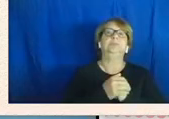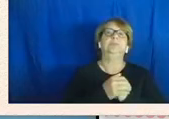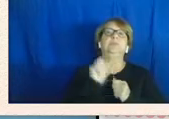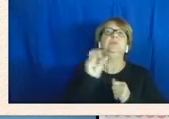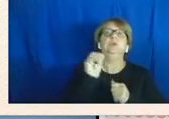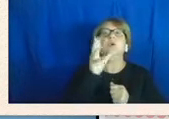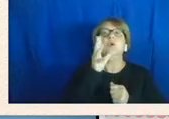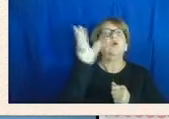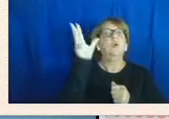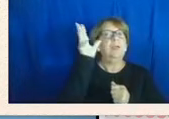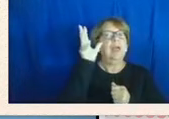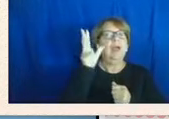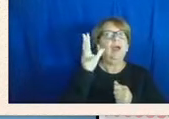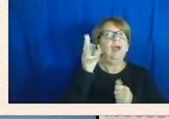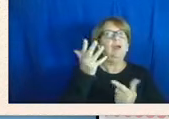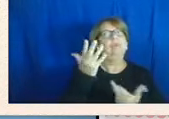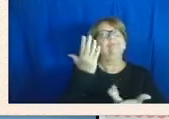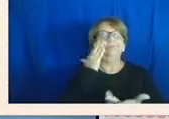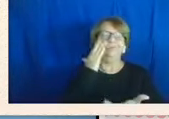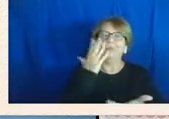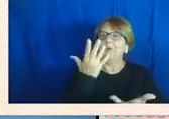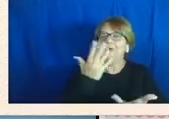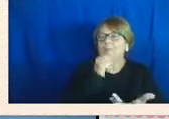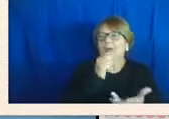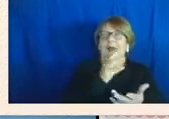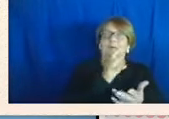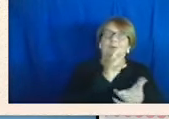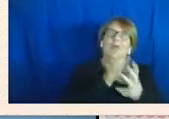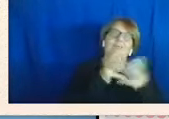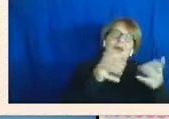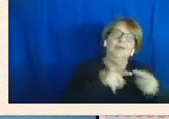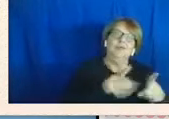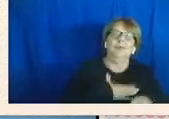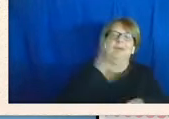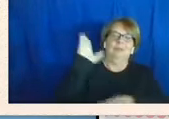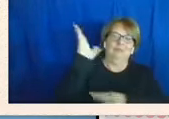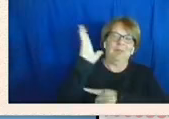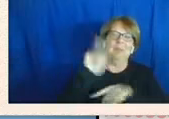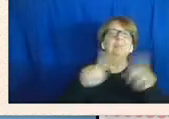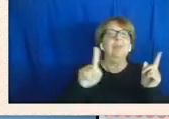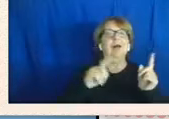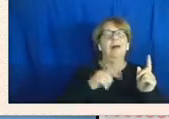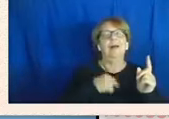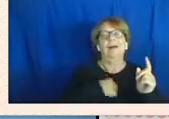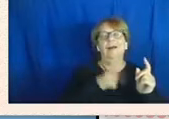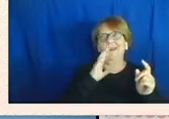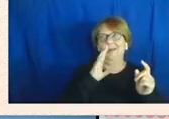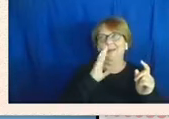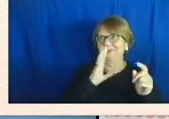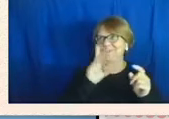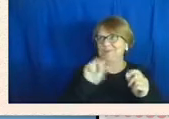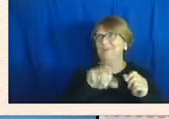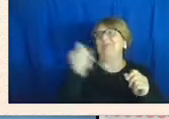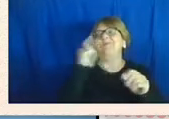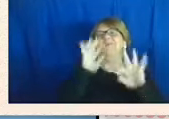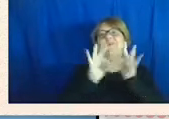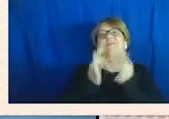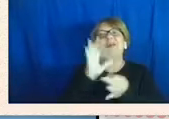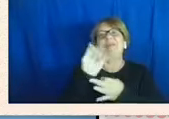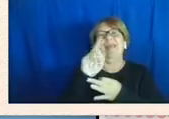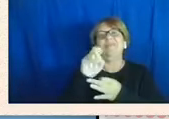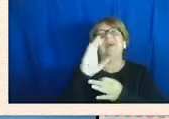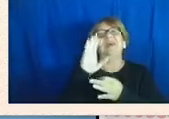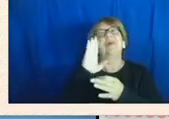and I, haven't talked about it as much during this talk, but I'm scheduled to do another one for Family Cafe where I'm going to talk a lot more about caregiver